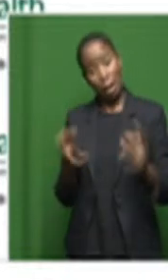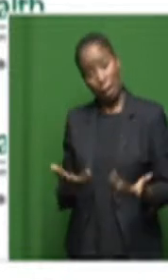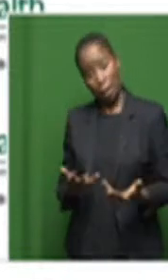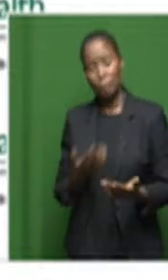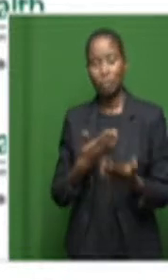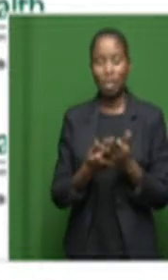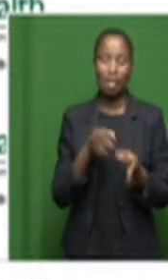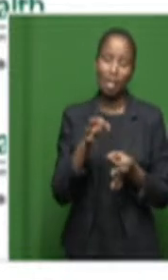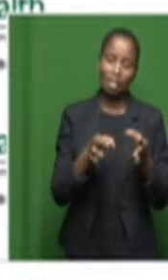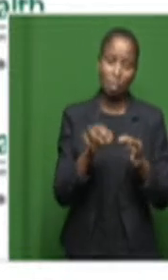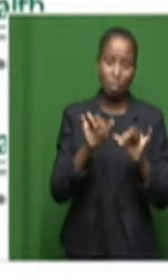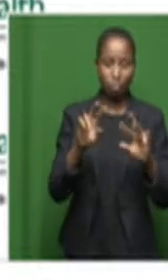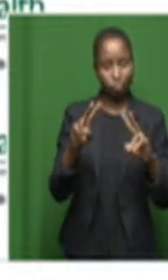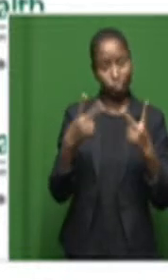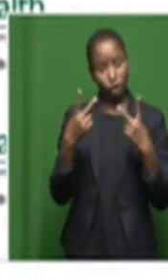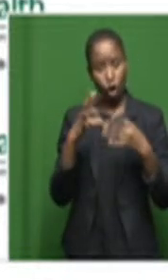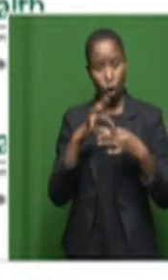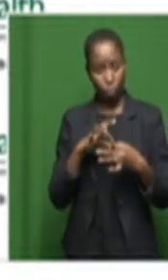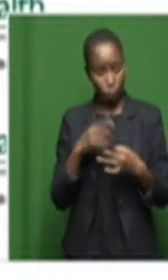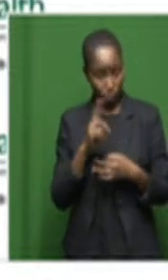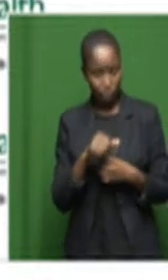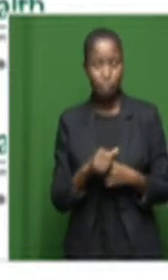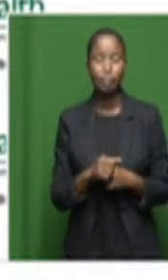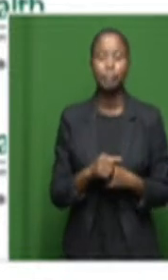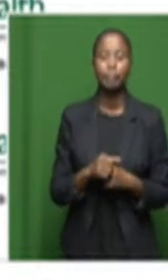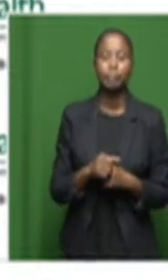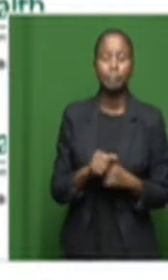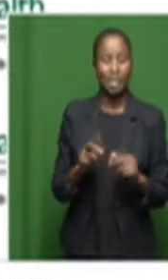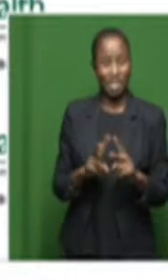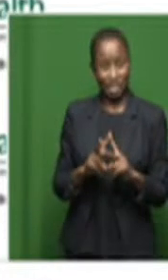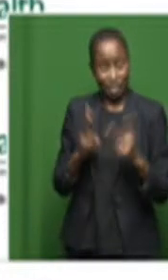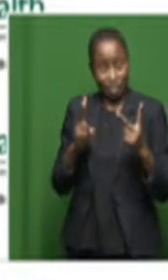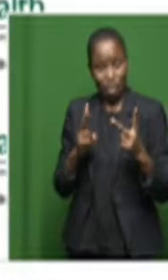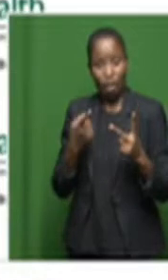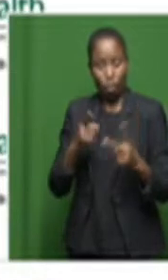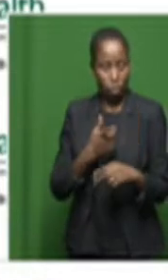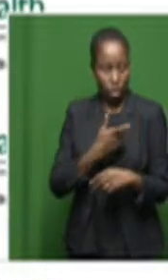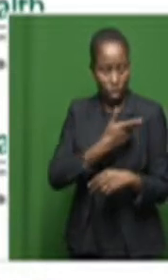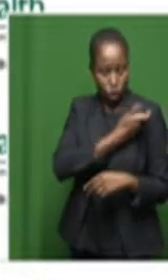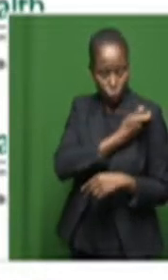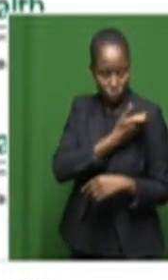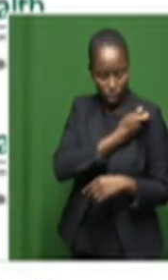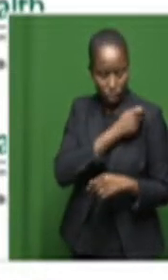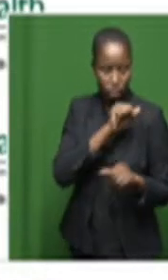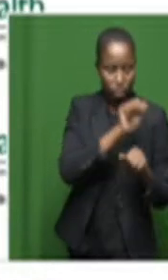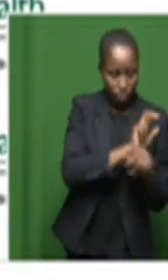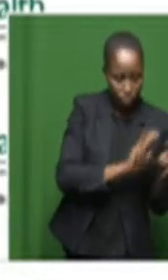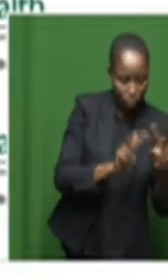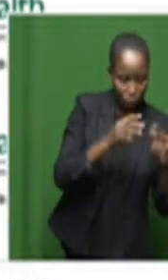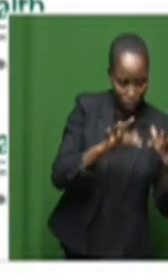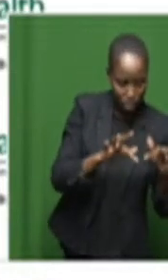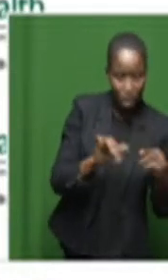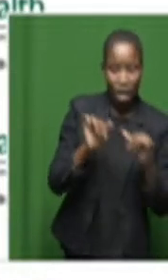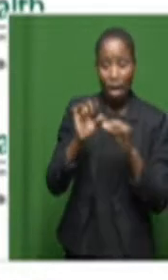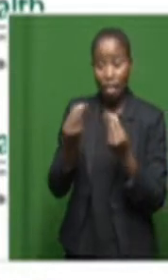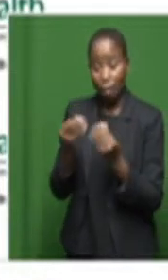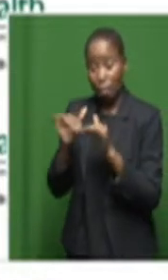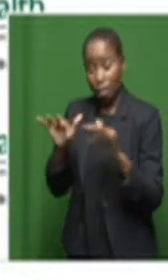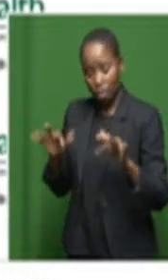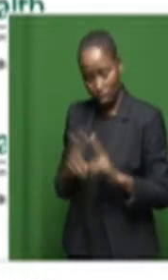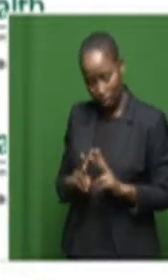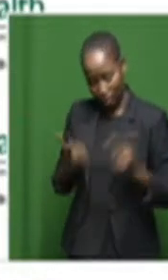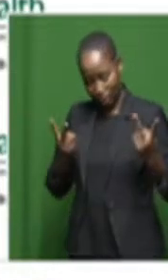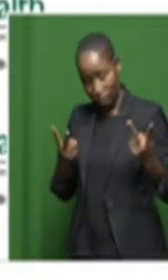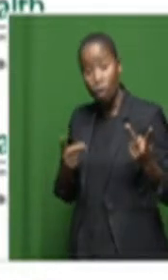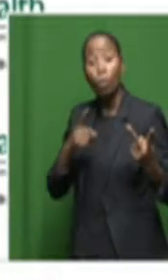the listeners and viewers, is that the difference between the doses administered and the number of people is because, as we